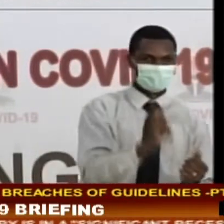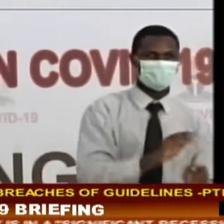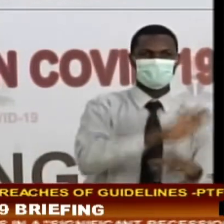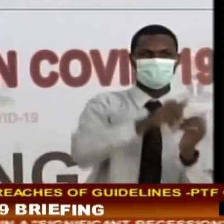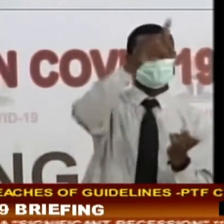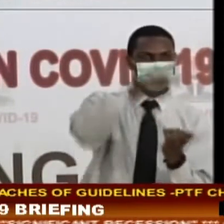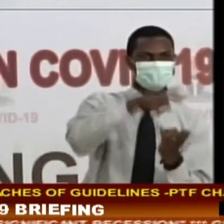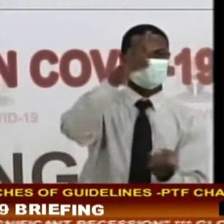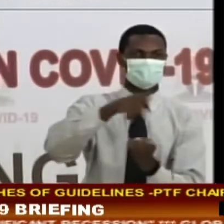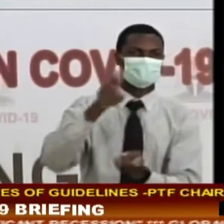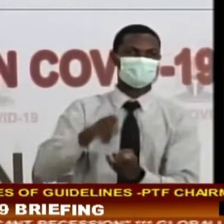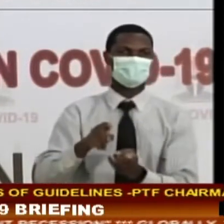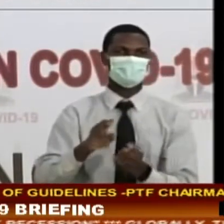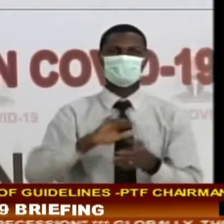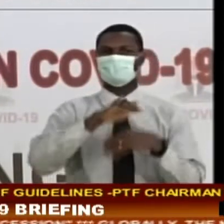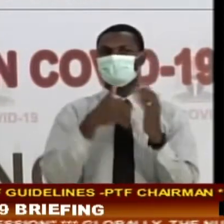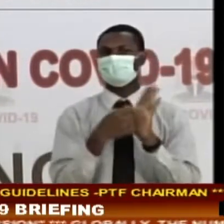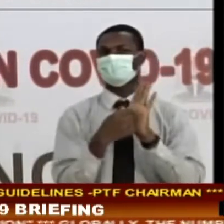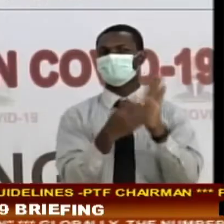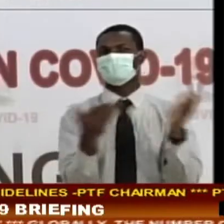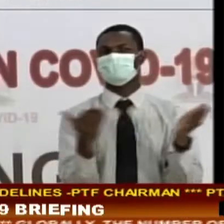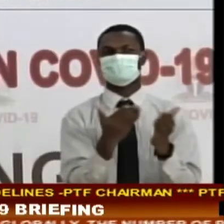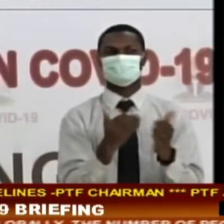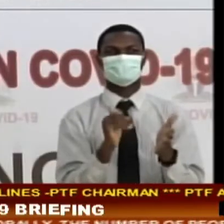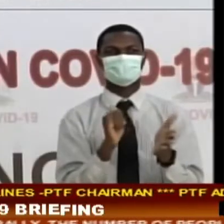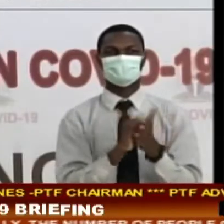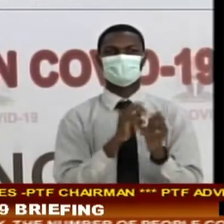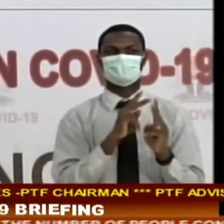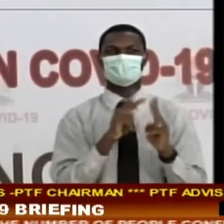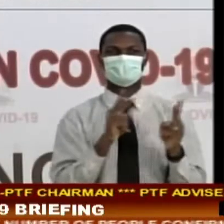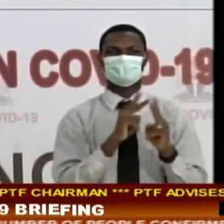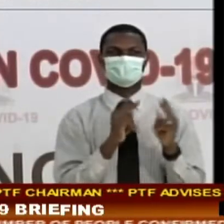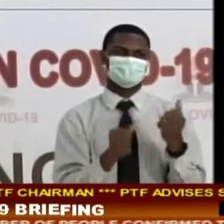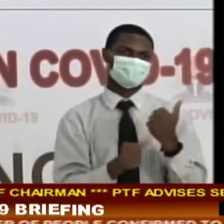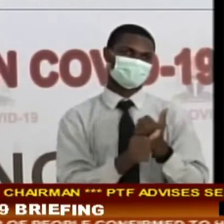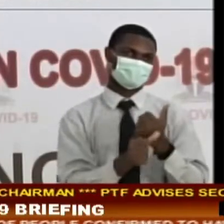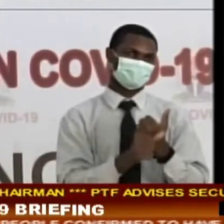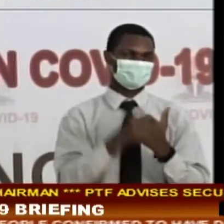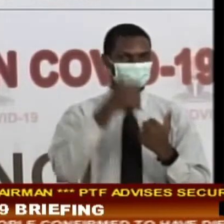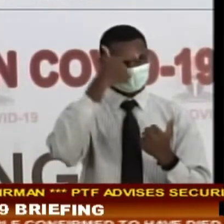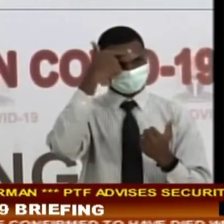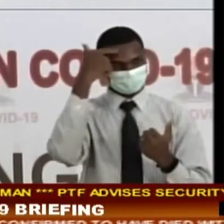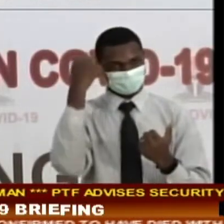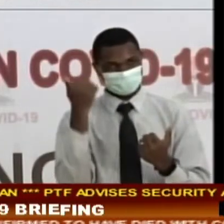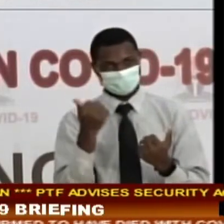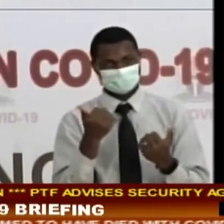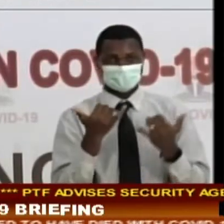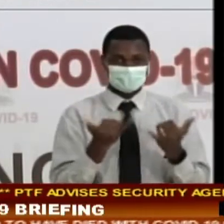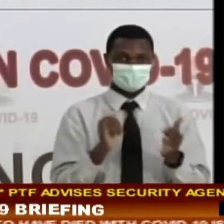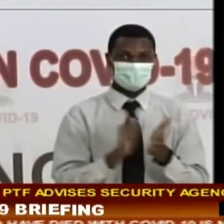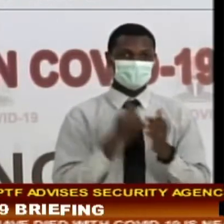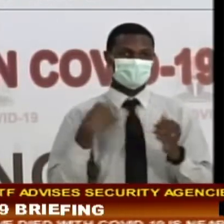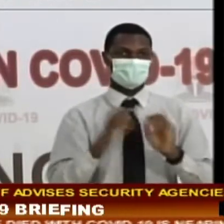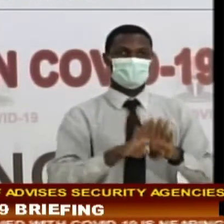as yet undetermined consequences which the easing of the lockdown should hopefully